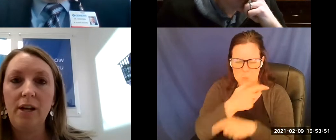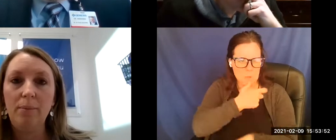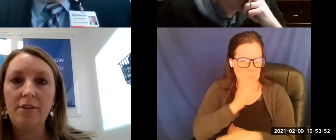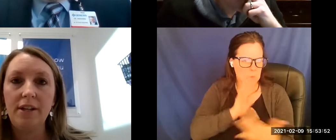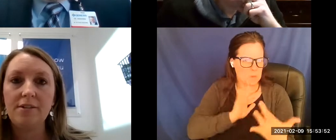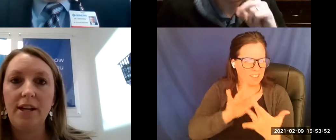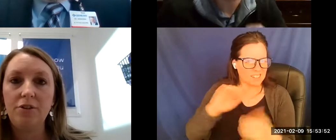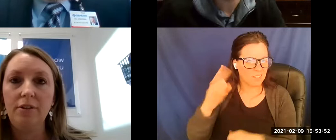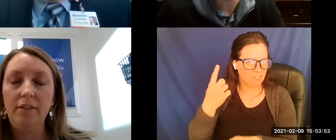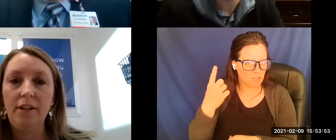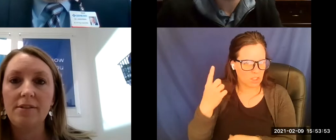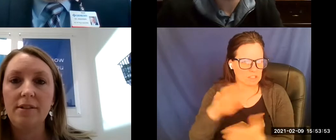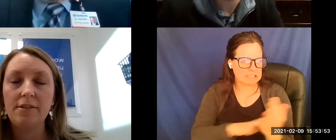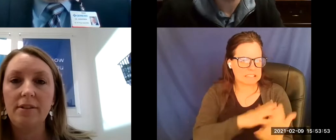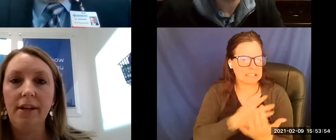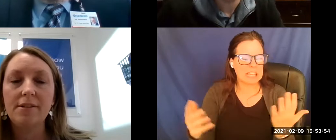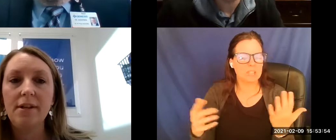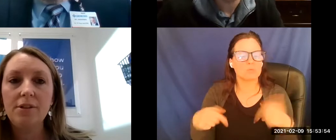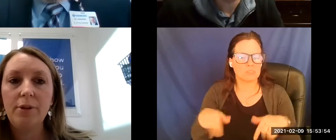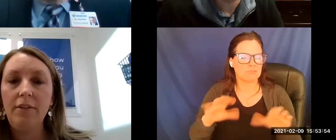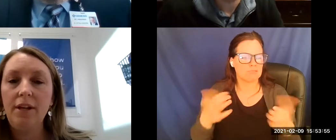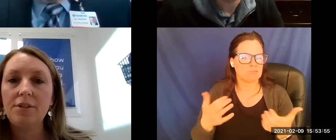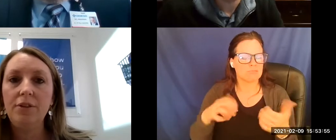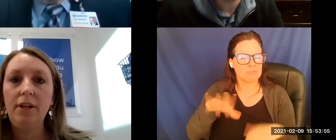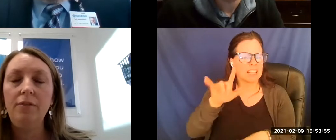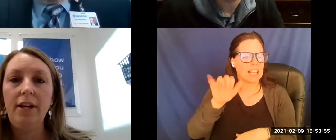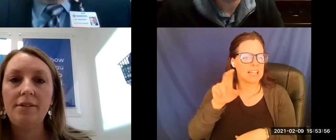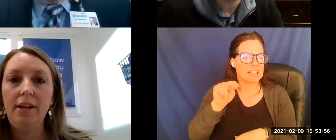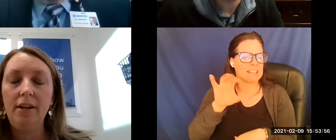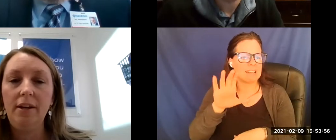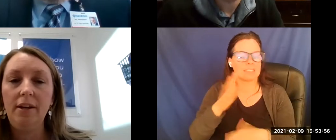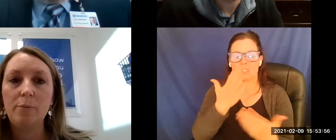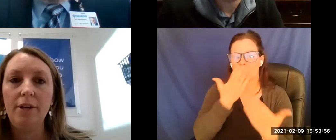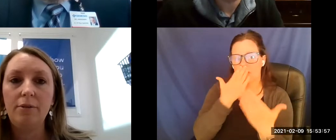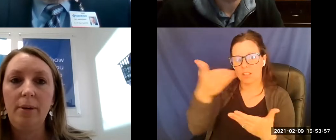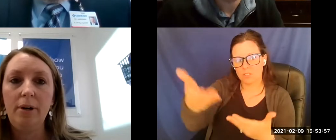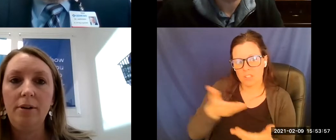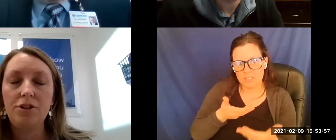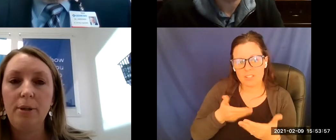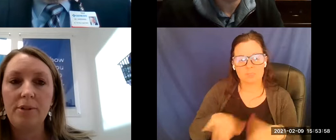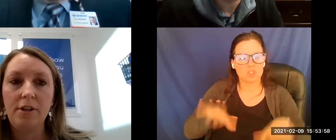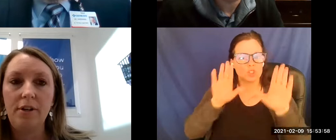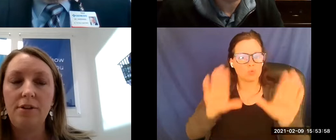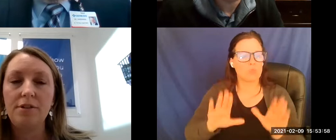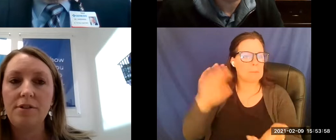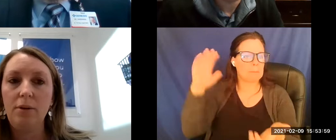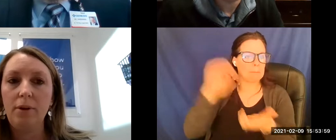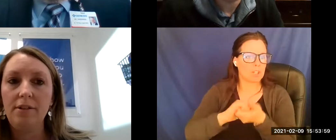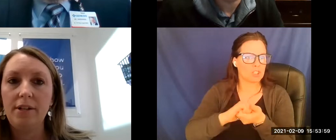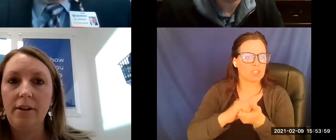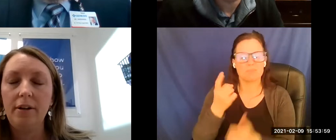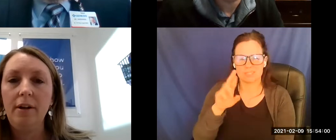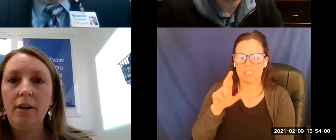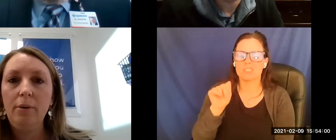first to get scheduled in these clinics. So again, thanks for the invite, and it's been a great partnership, as Dr. Anderson said,